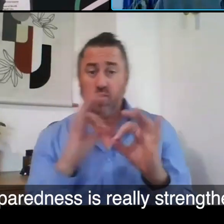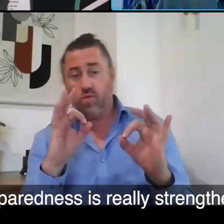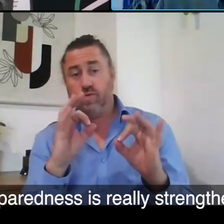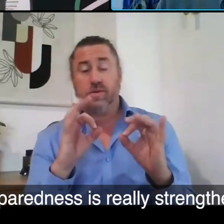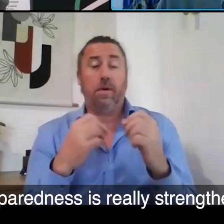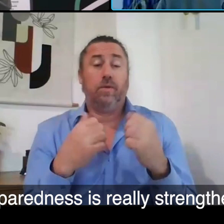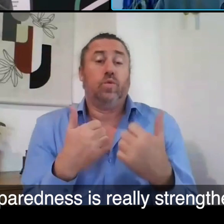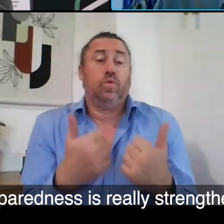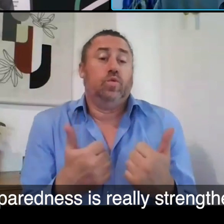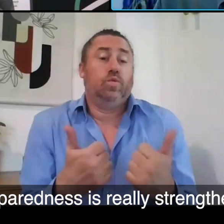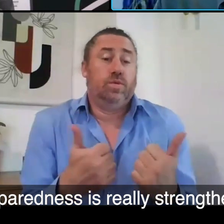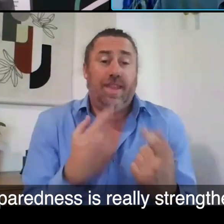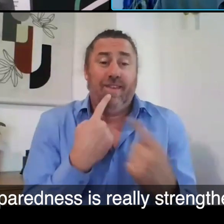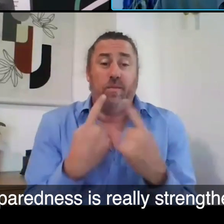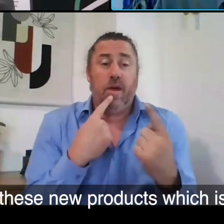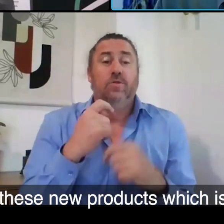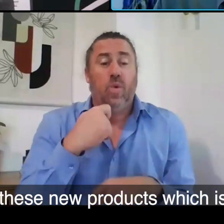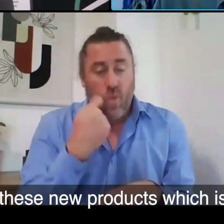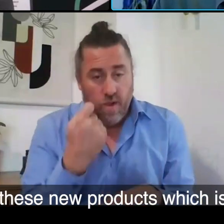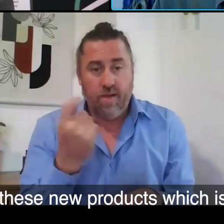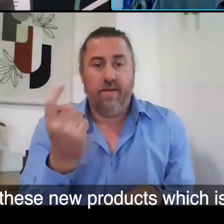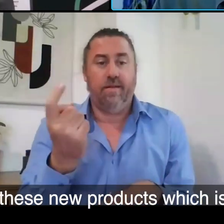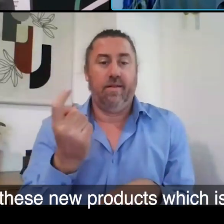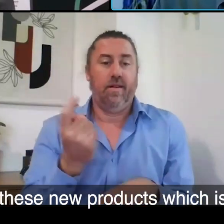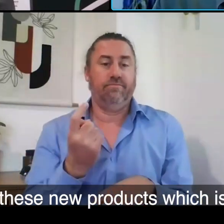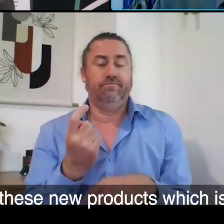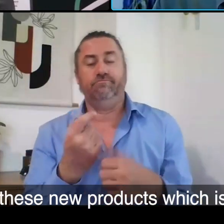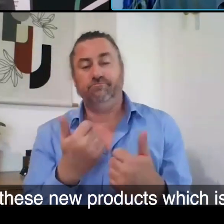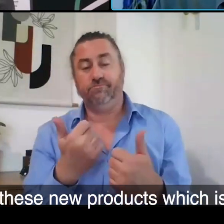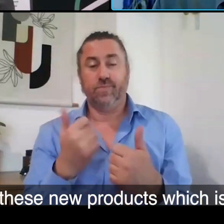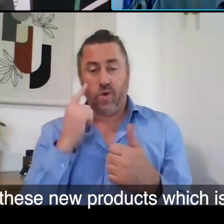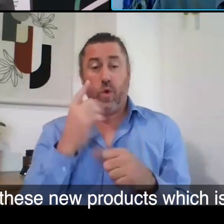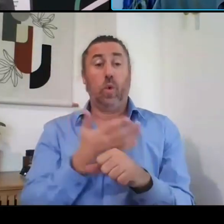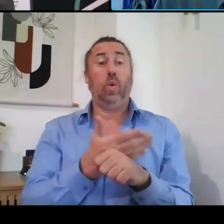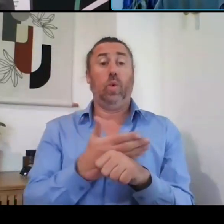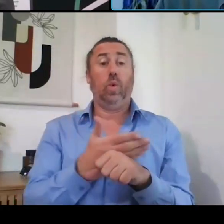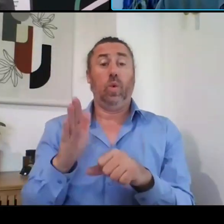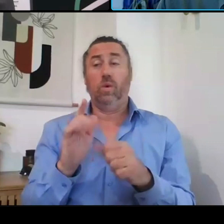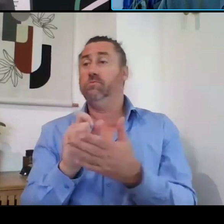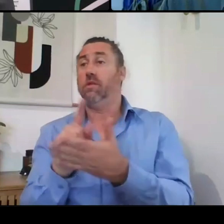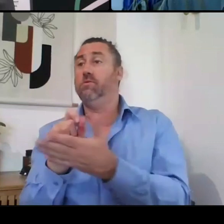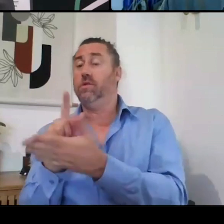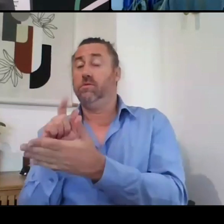winter preparedness is really, strengthening with the arrival of these new products, which is great news.